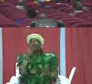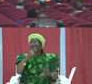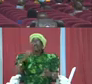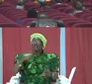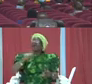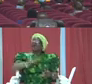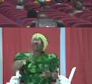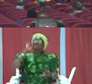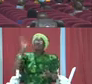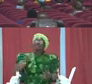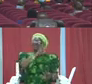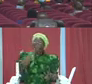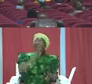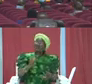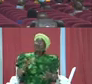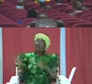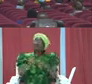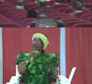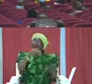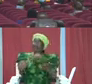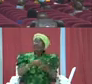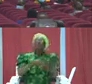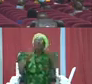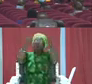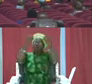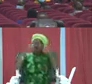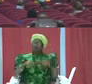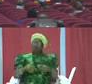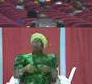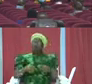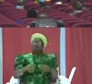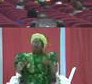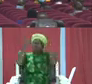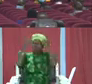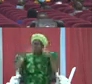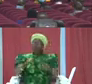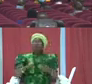Come and be restored to the Almighty God.